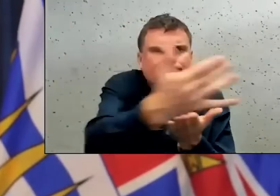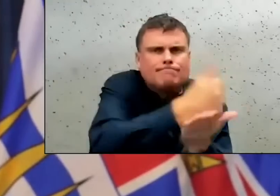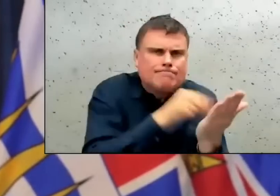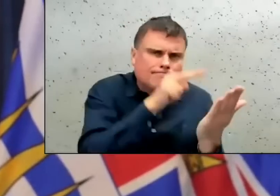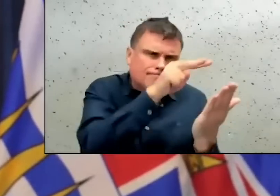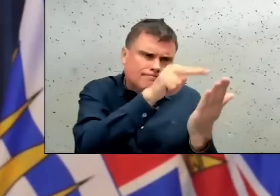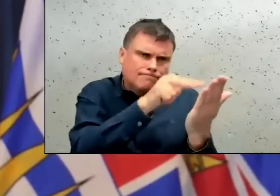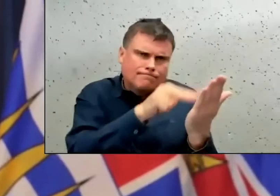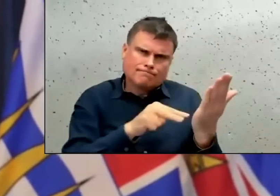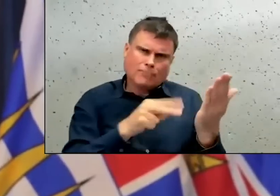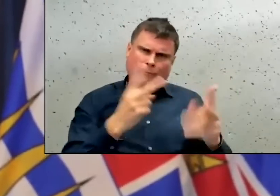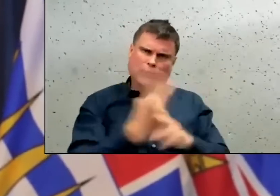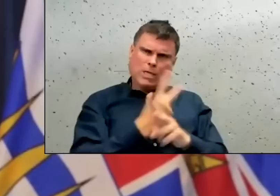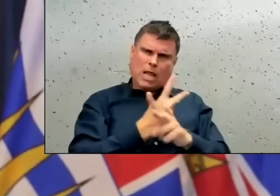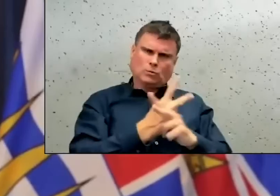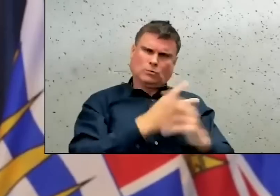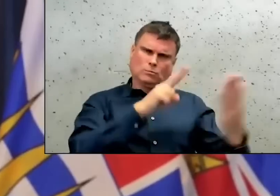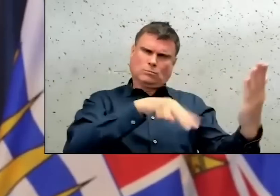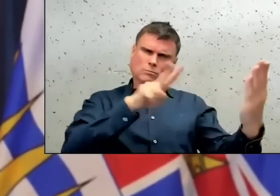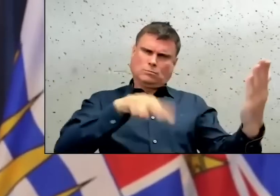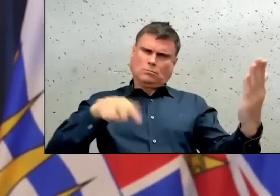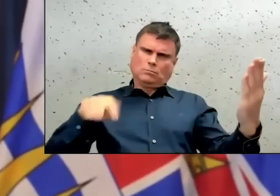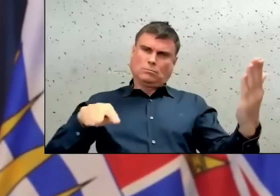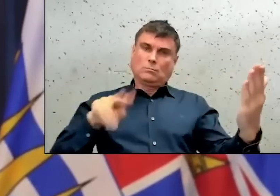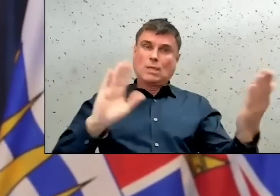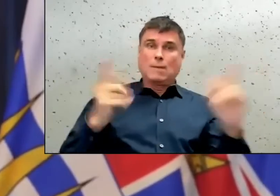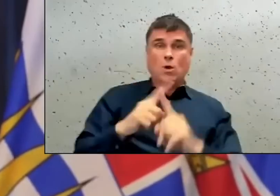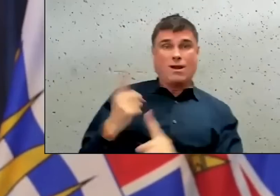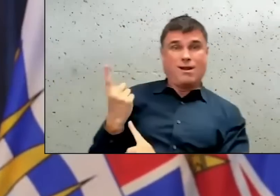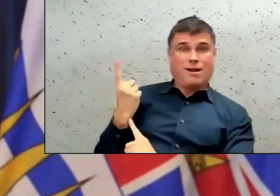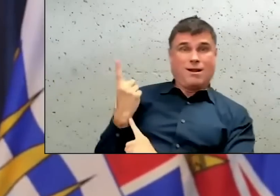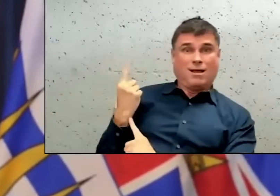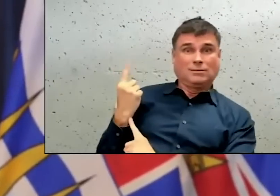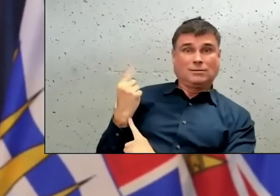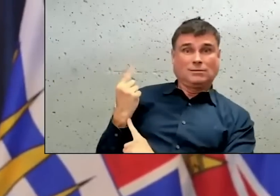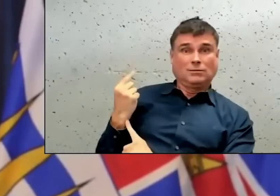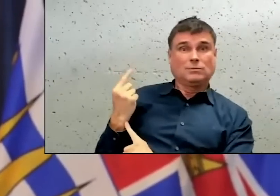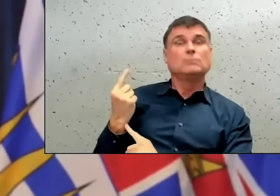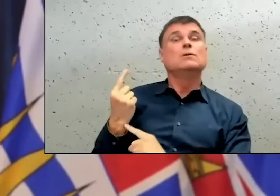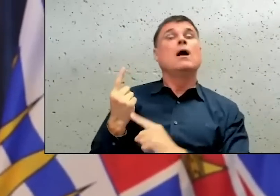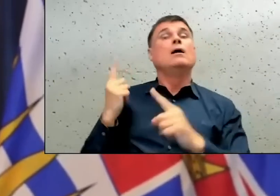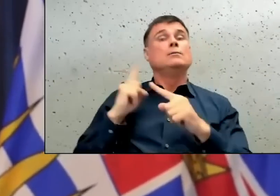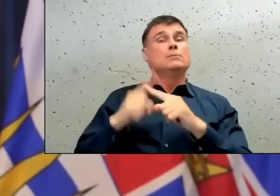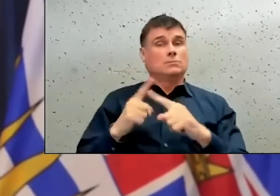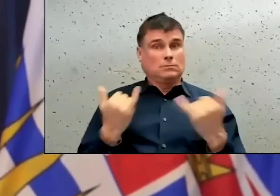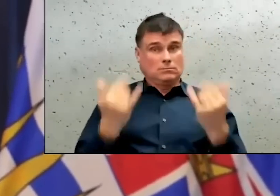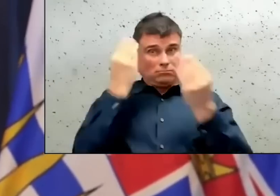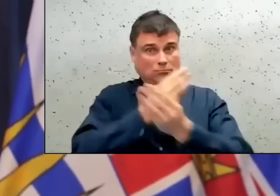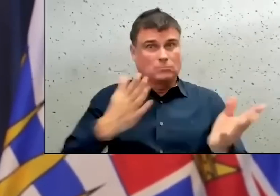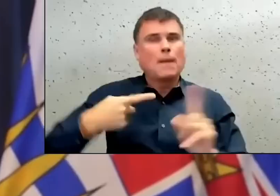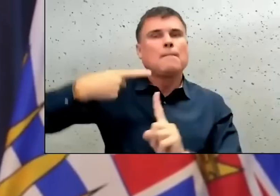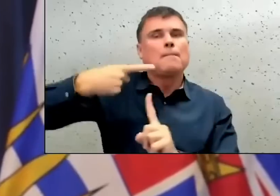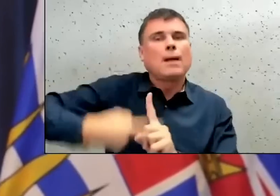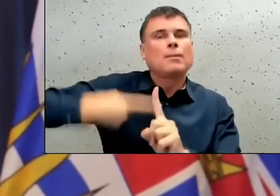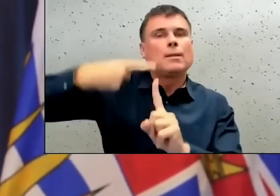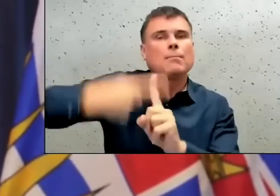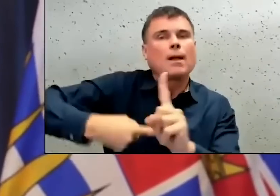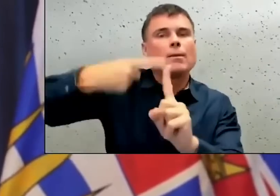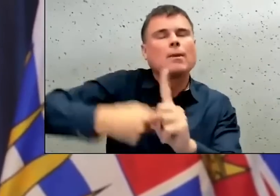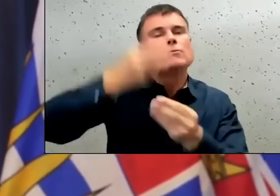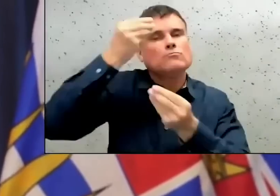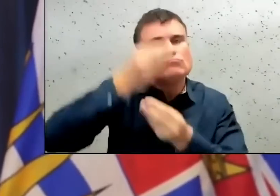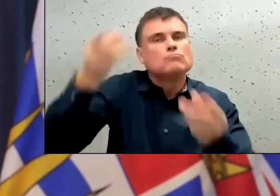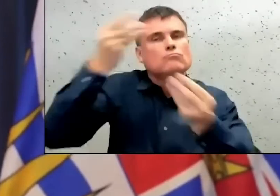do last year, and to be able to provide that information on a monthly basis so people have a good sense of what's happening in our